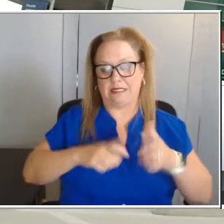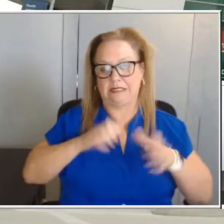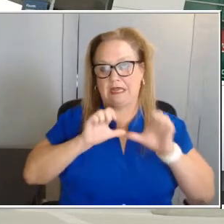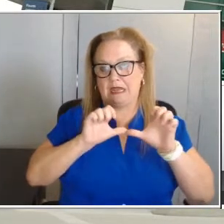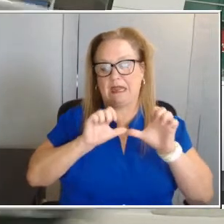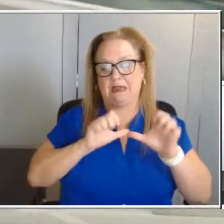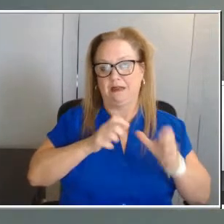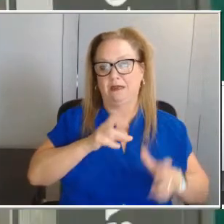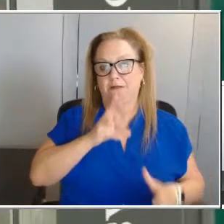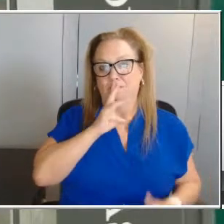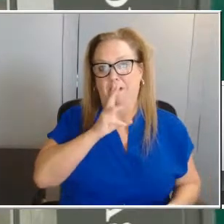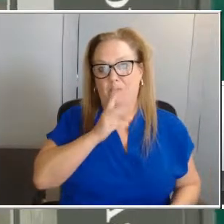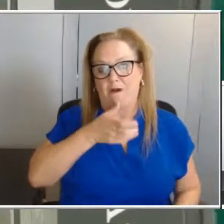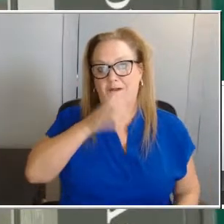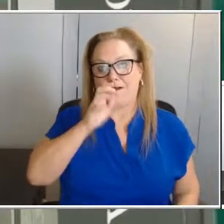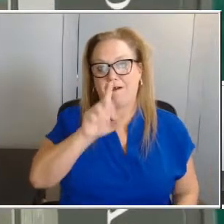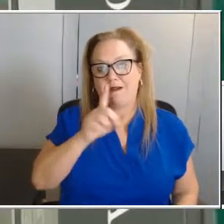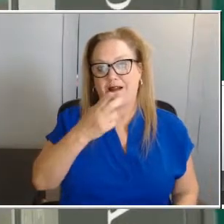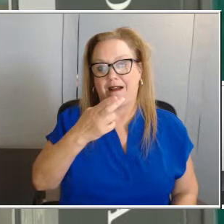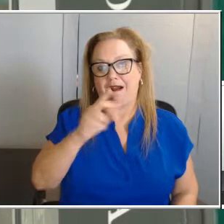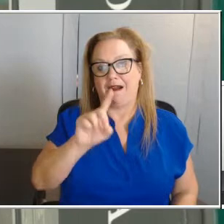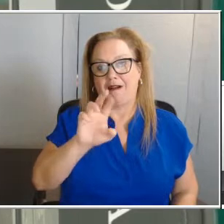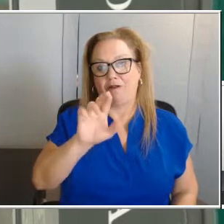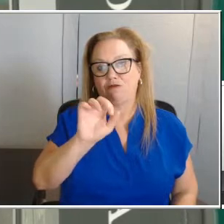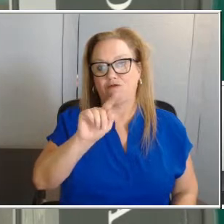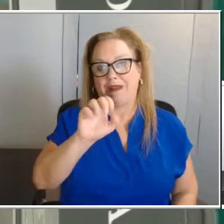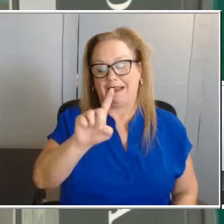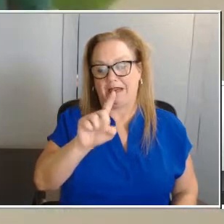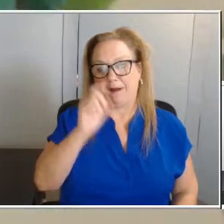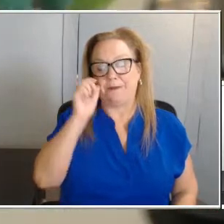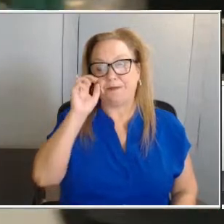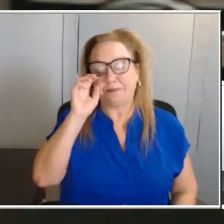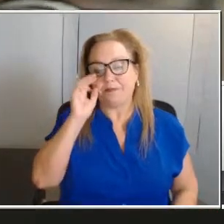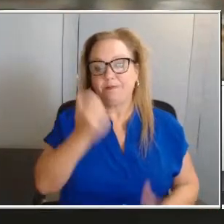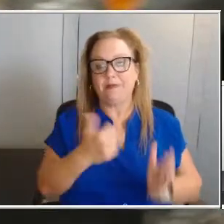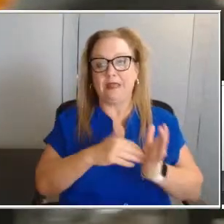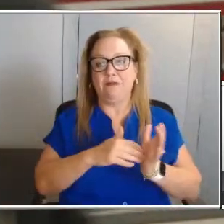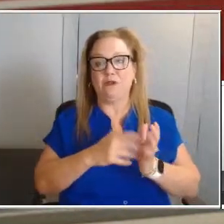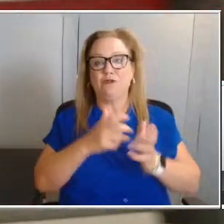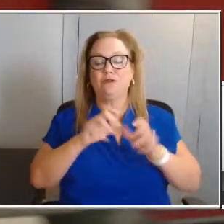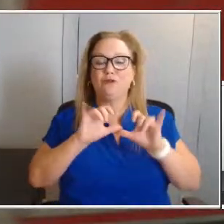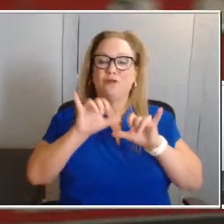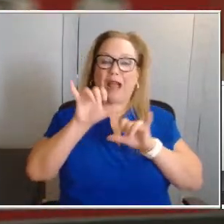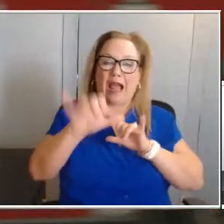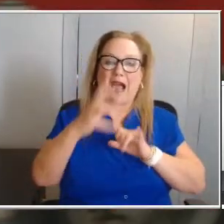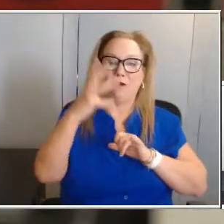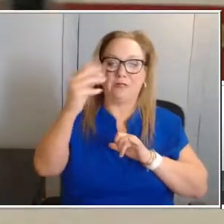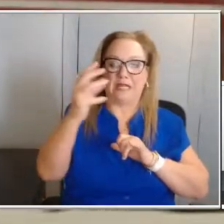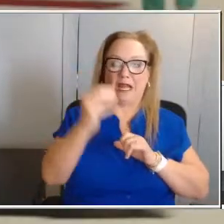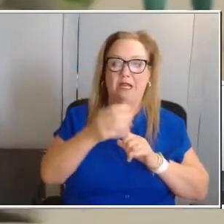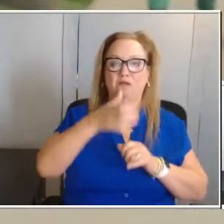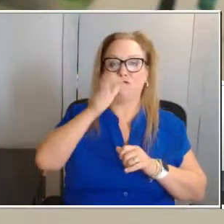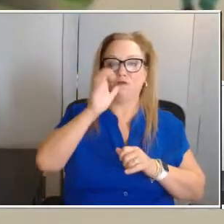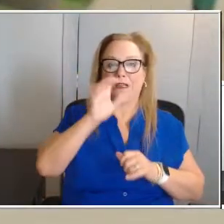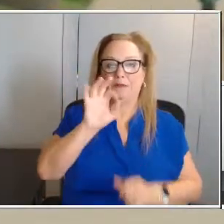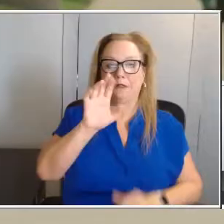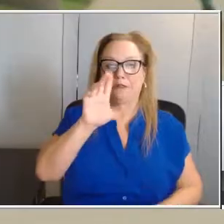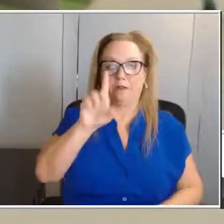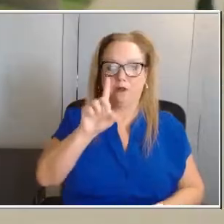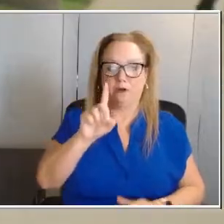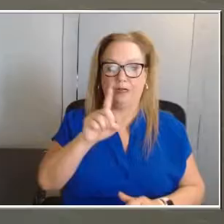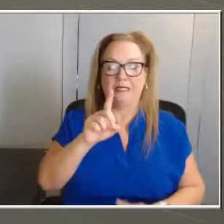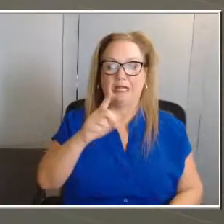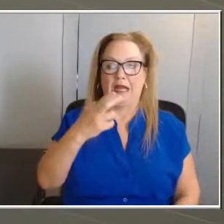point. Hey, let's say that again. Because if you spend too much time outside, drink as much fluid as possible. It's all about hydration,